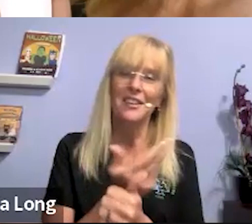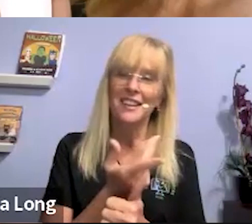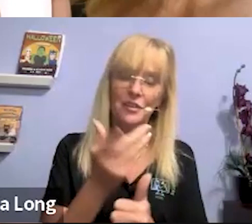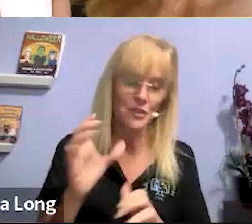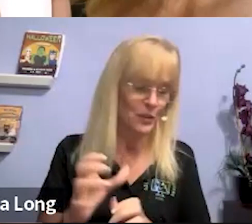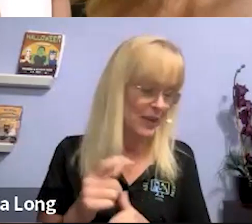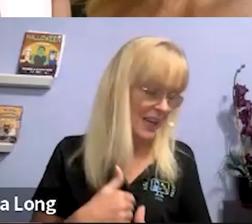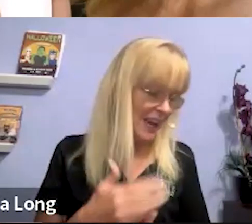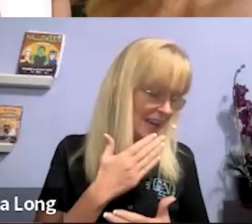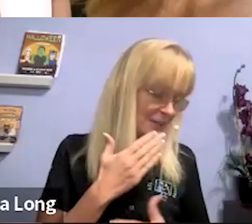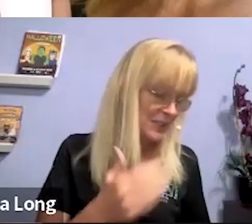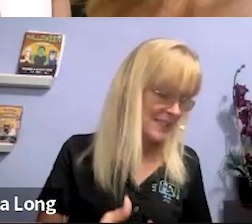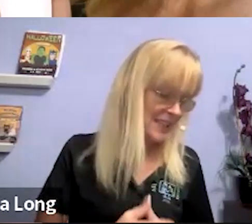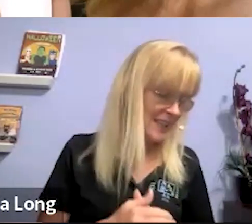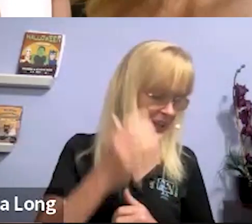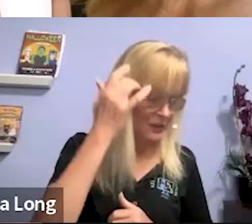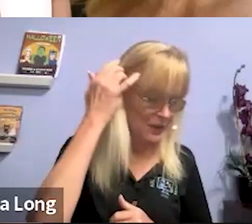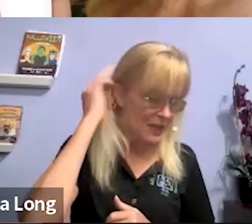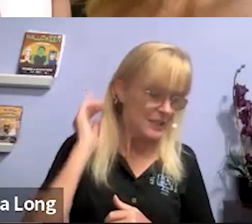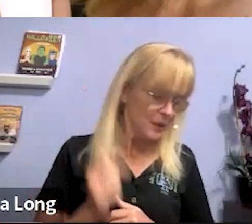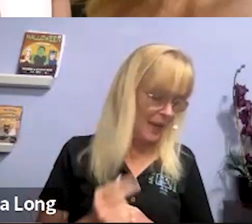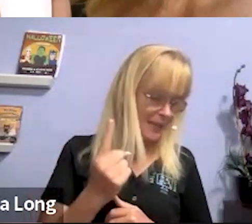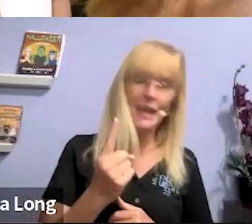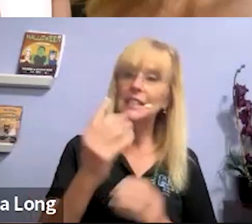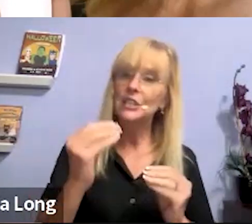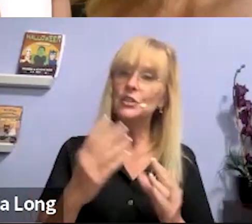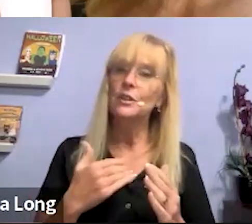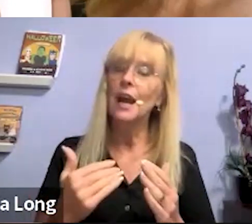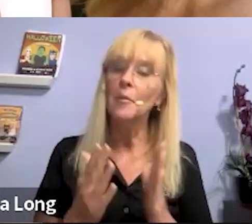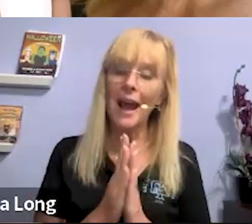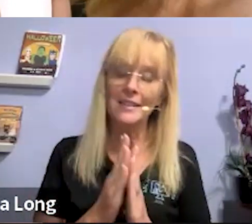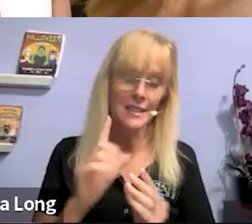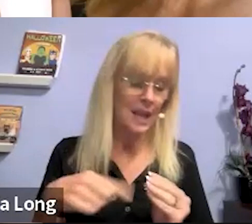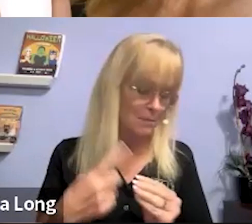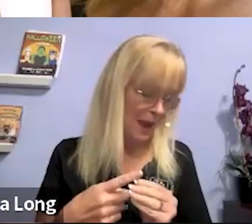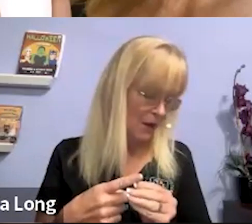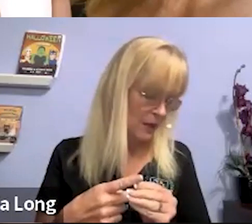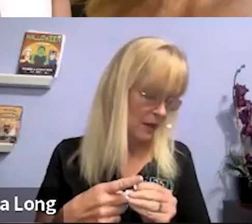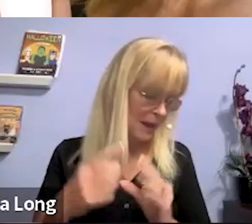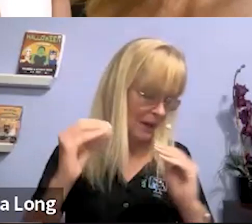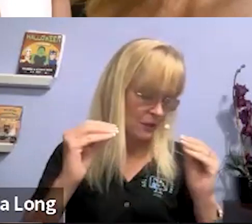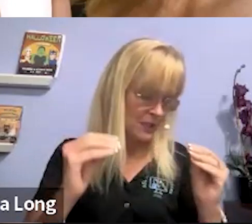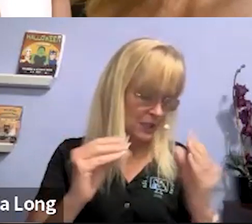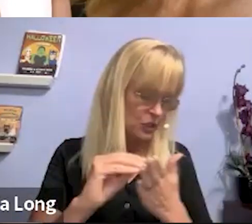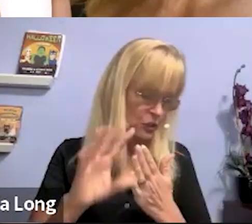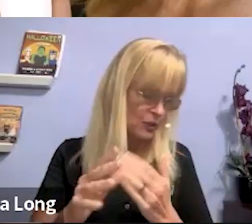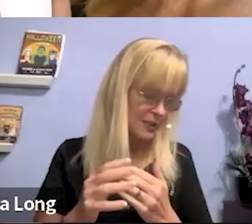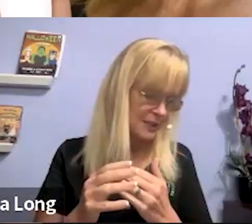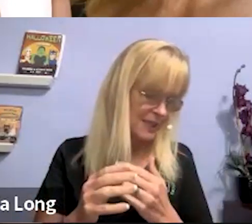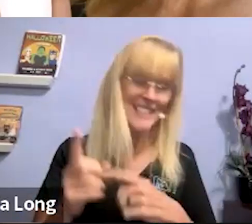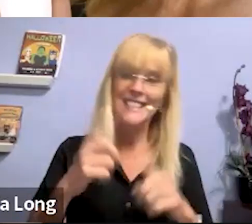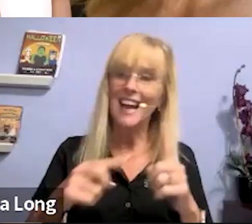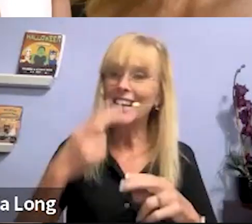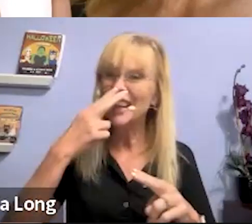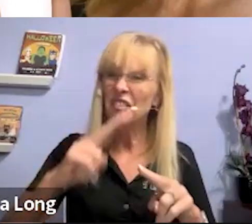into everything you do, and I want to say thank you. So we had a teacher ask us about how do you teach